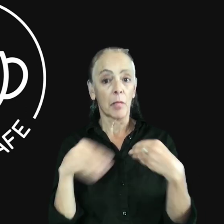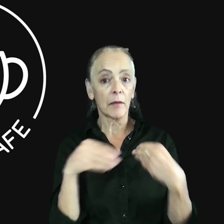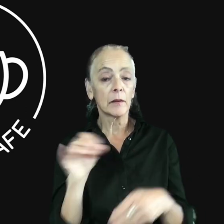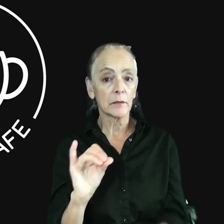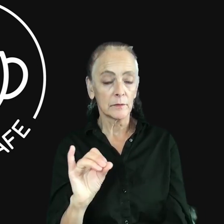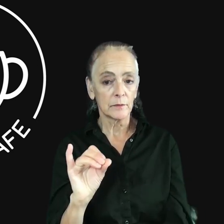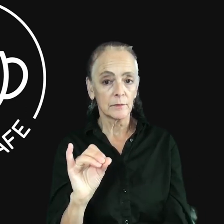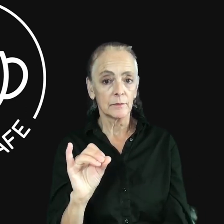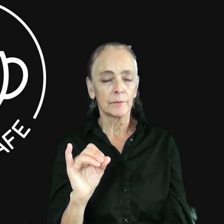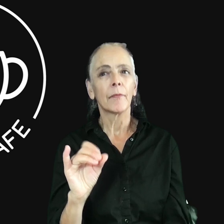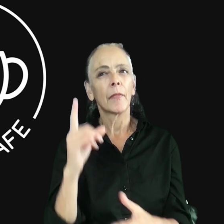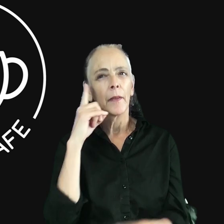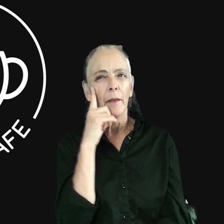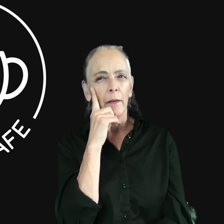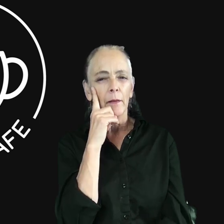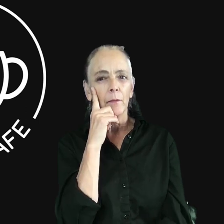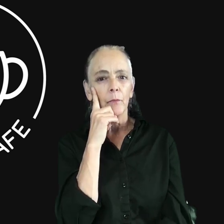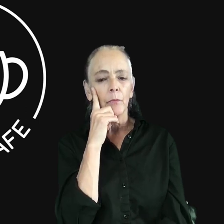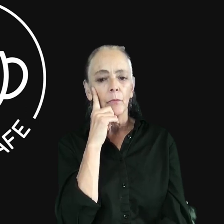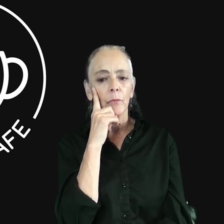well so i think